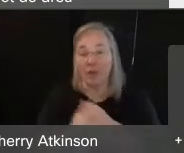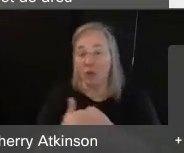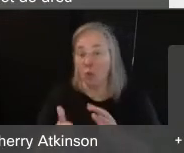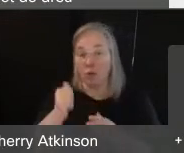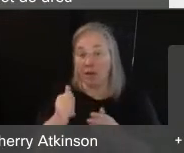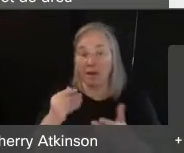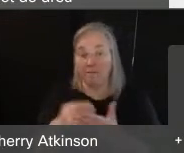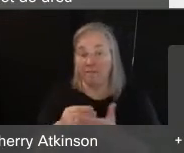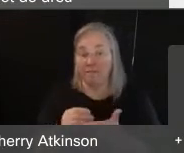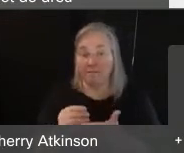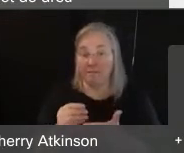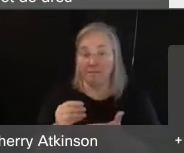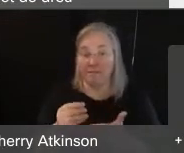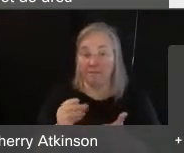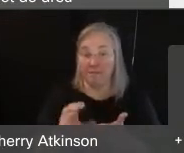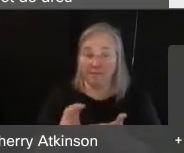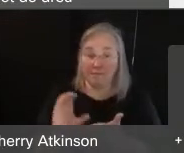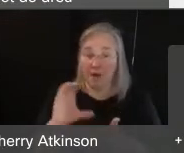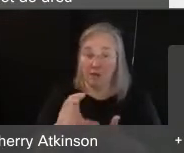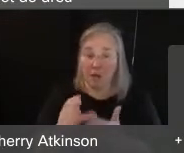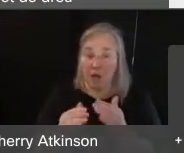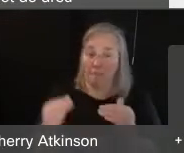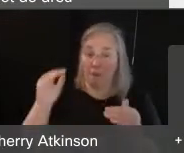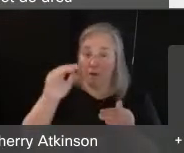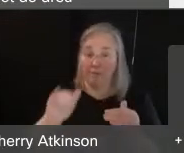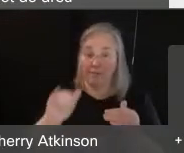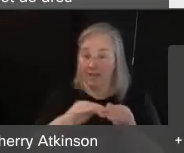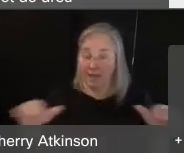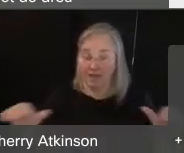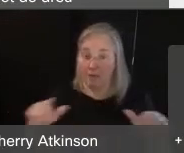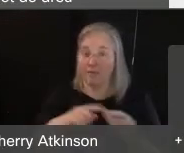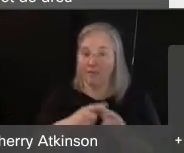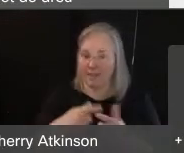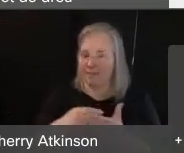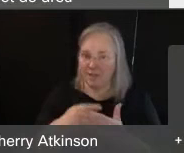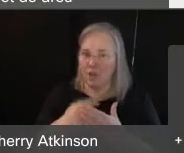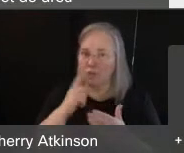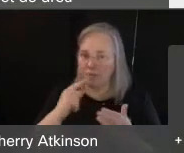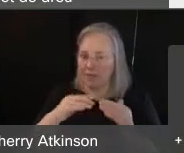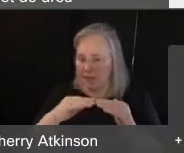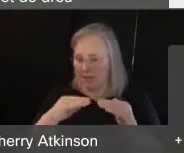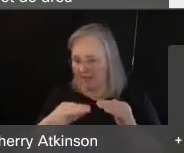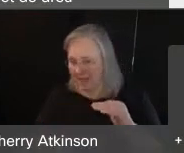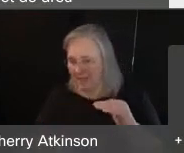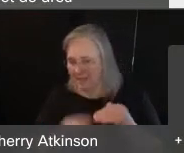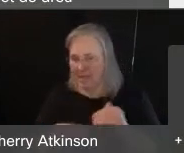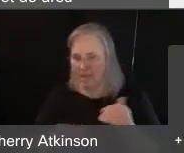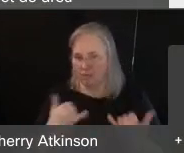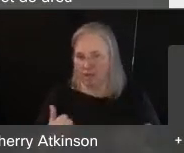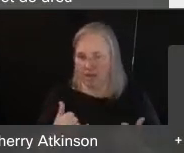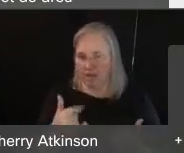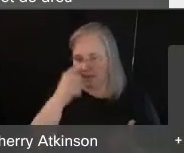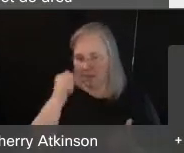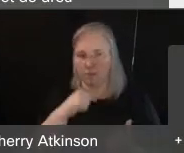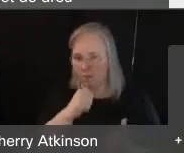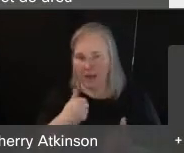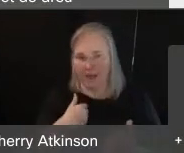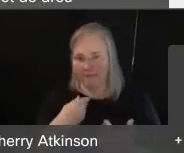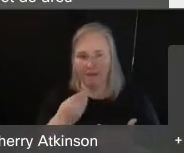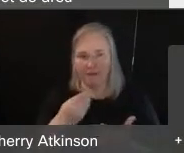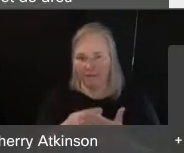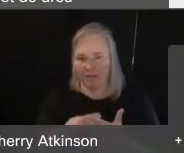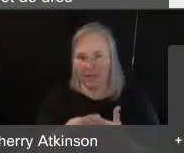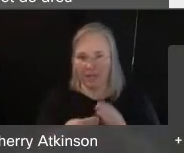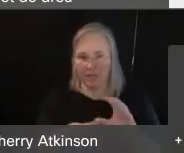level, the funding would be significantly lower than it is today, because we wouldn't have funding on top of funding on top of funding.